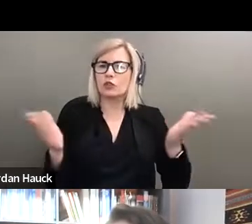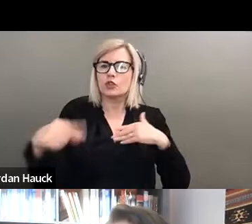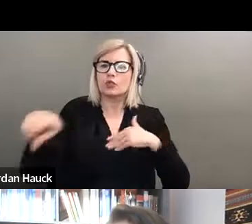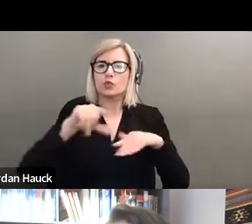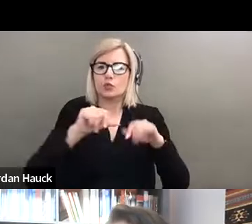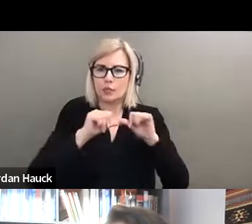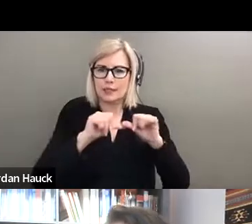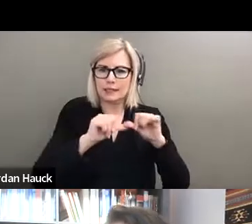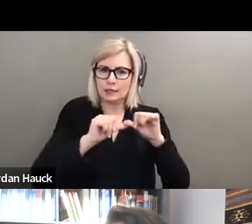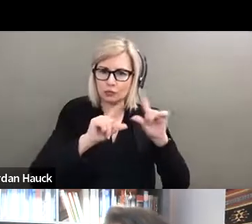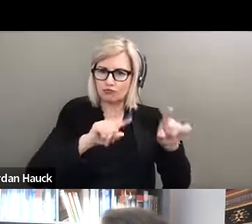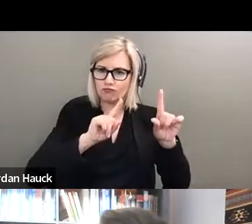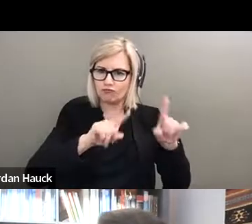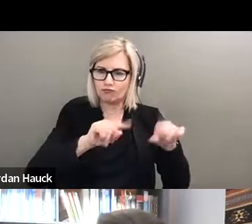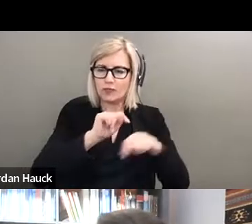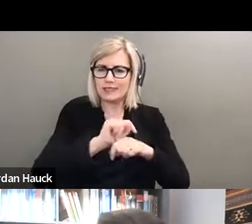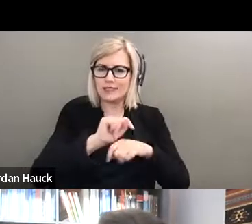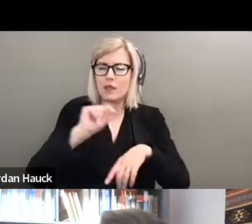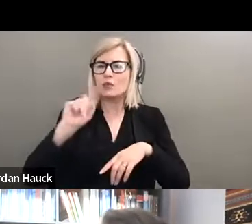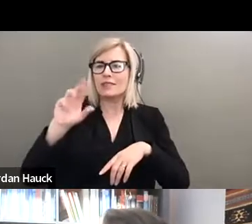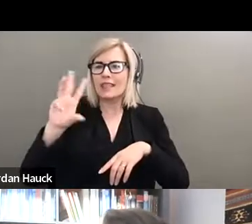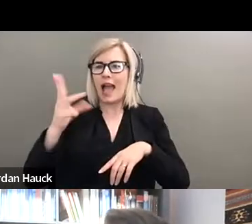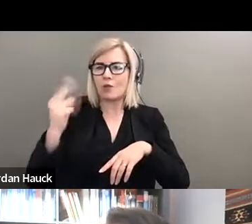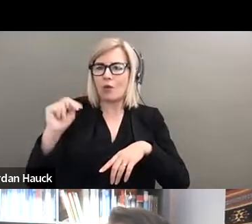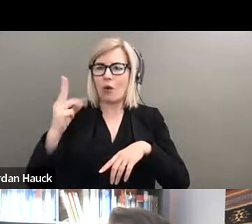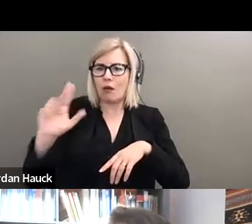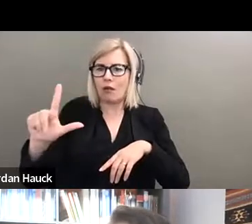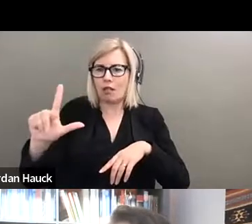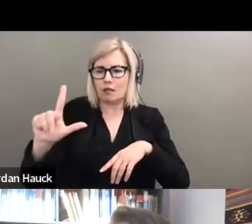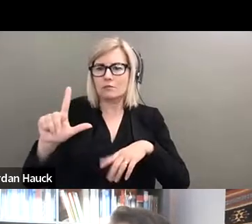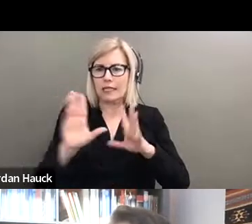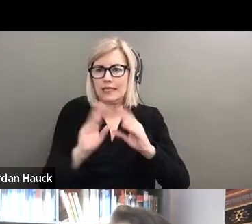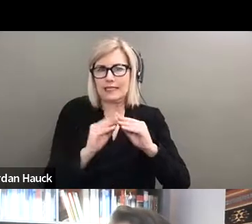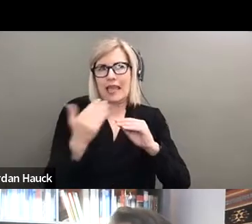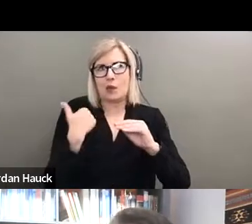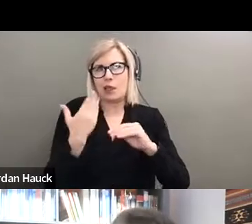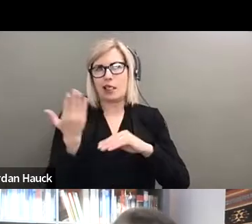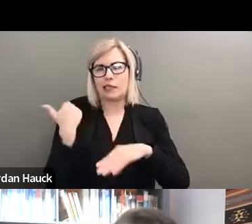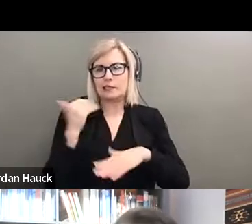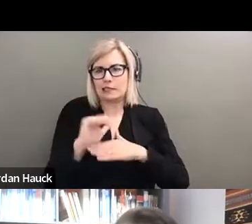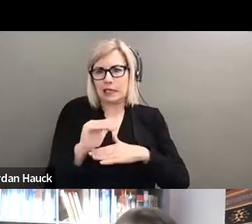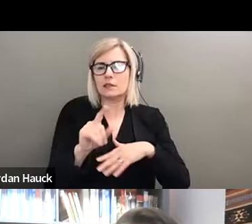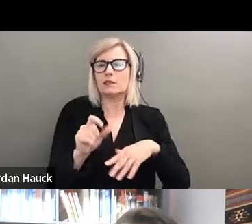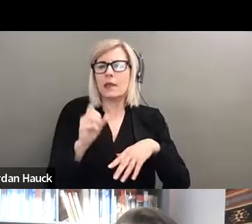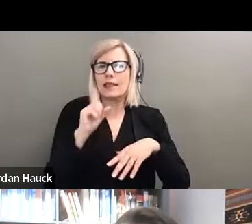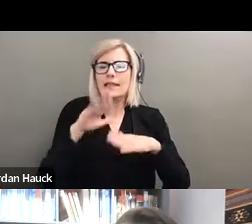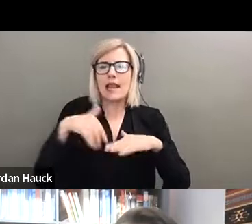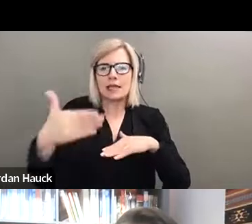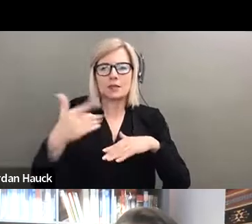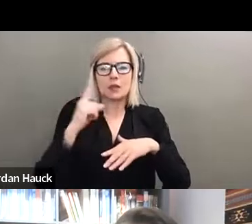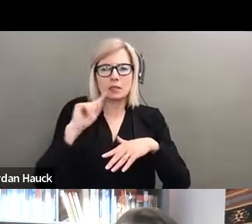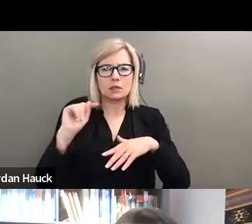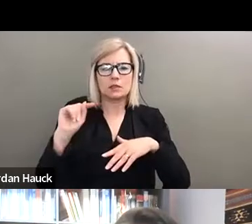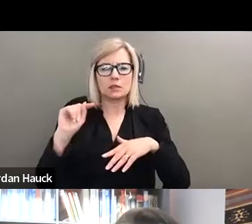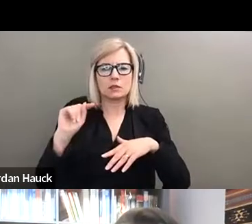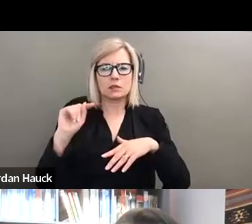continue to go to those town hall meetings they do once a month. There was one again last night. And so I think the next one won't be till the Thursday